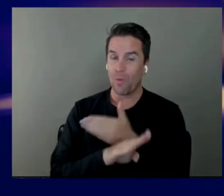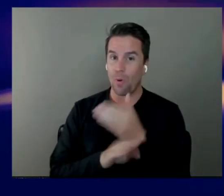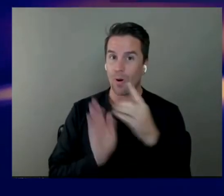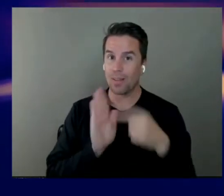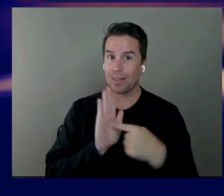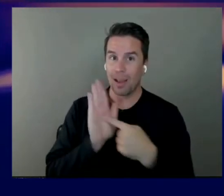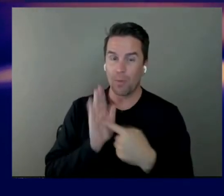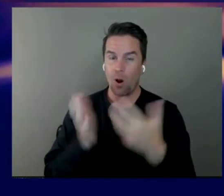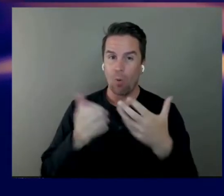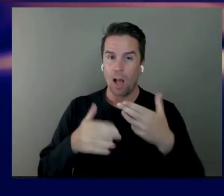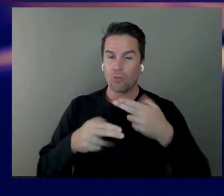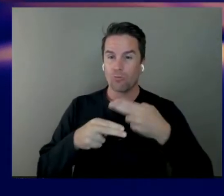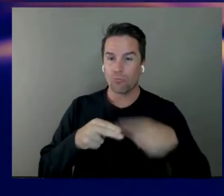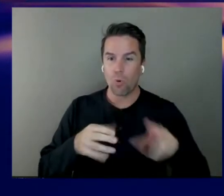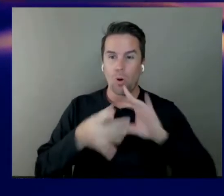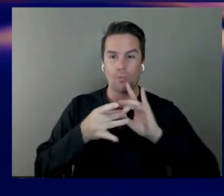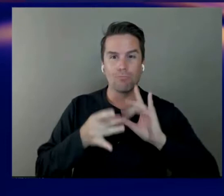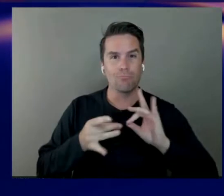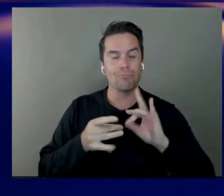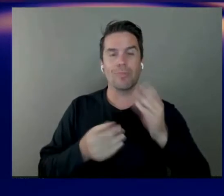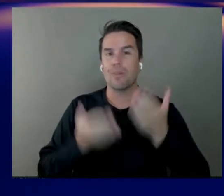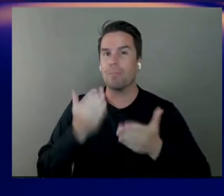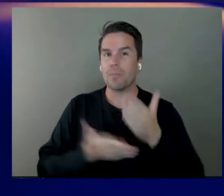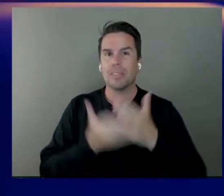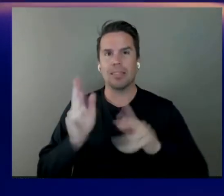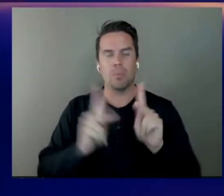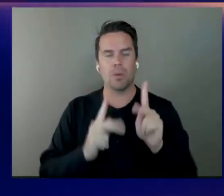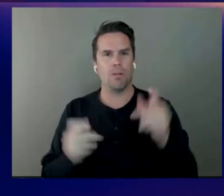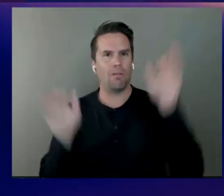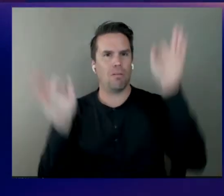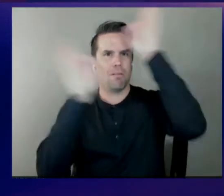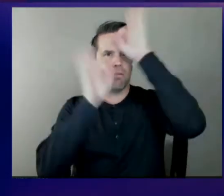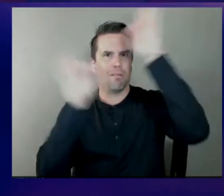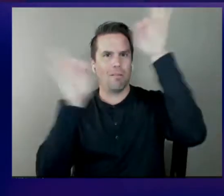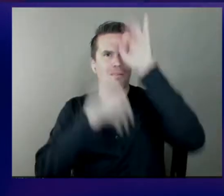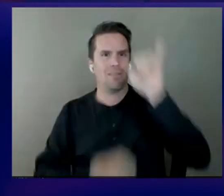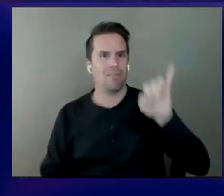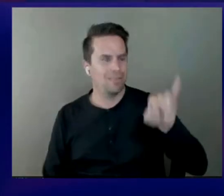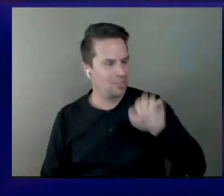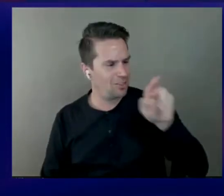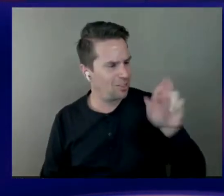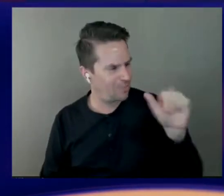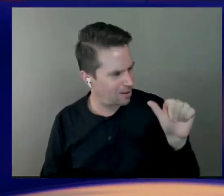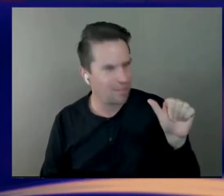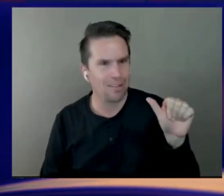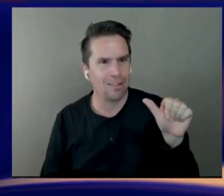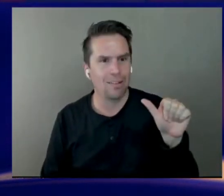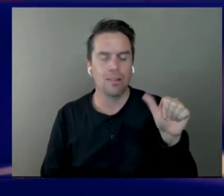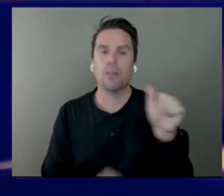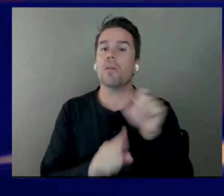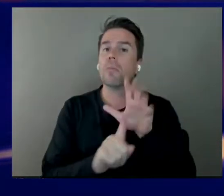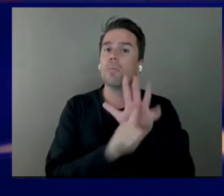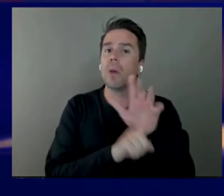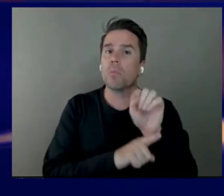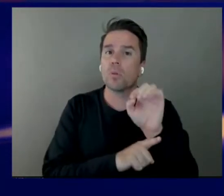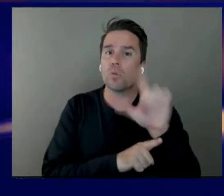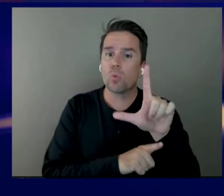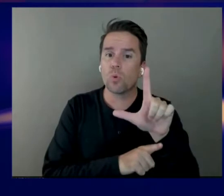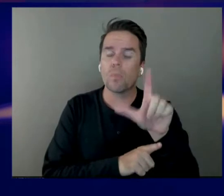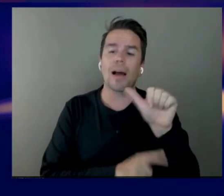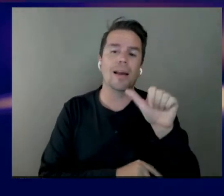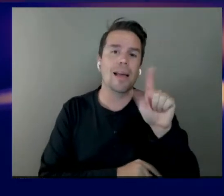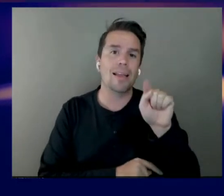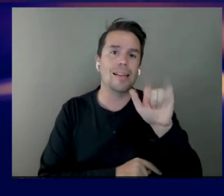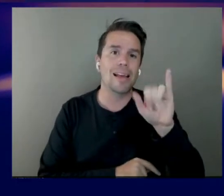talk, there might be some folks out there that don't know what Jira is. Yeah. And so Jira is a very popular tool by Atlassian, a great partner of